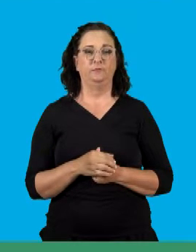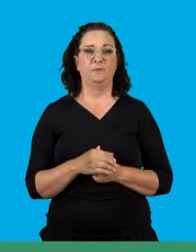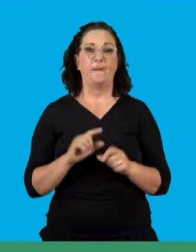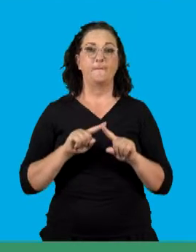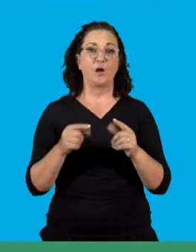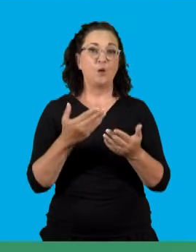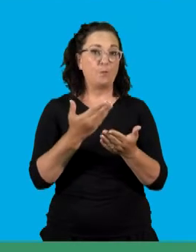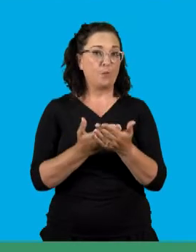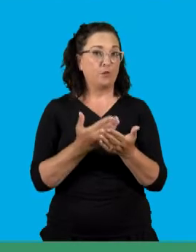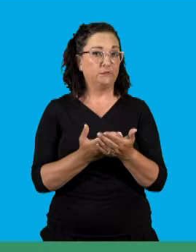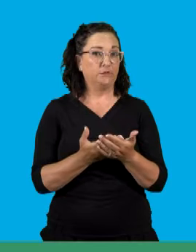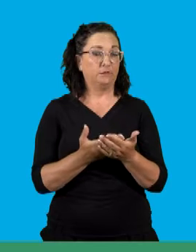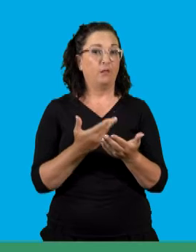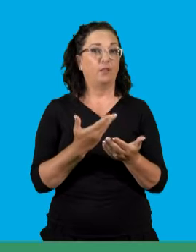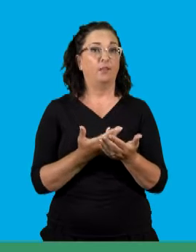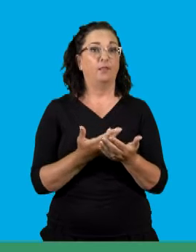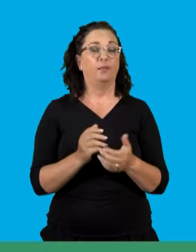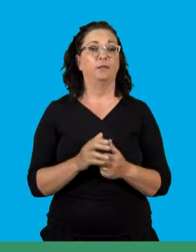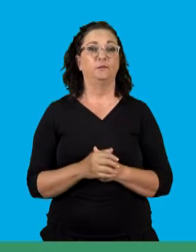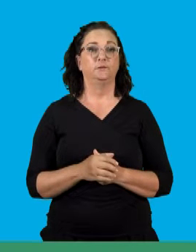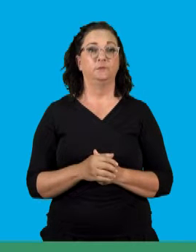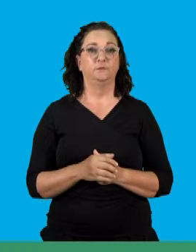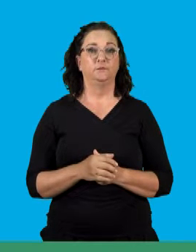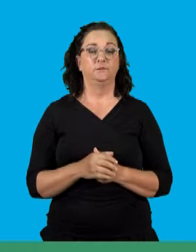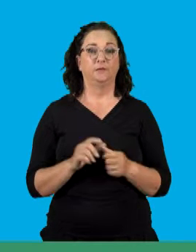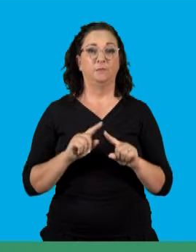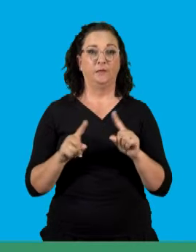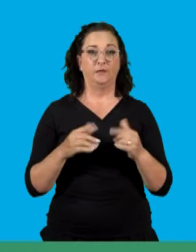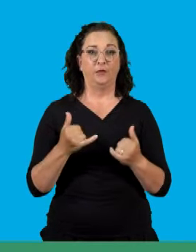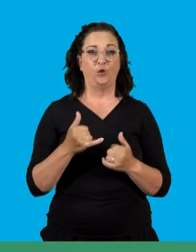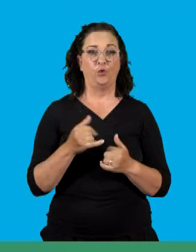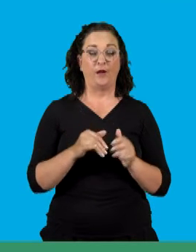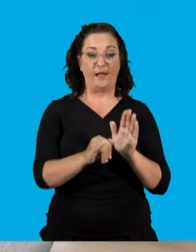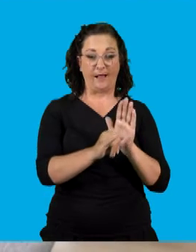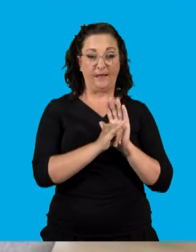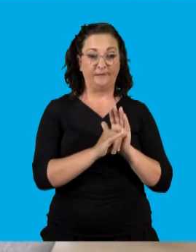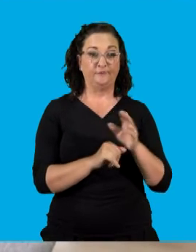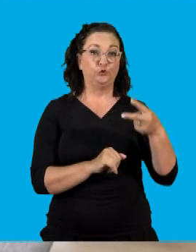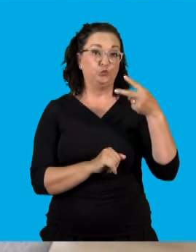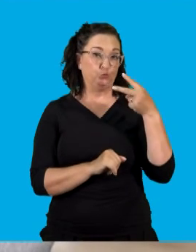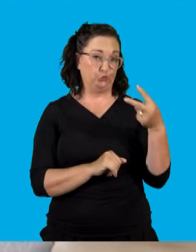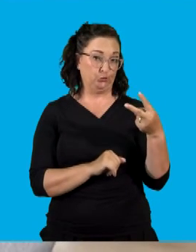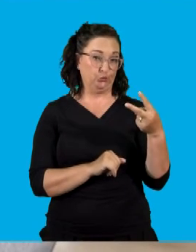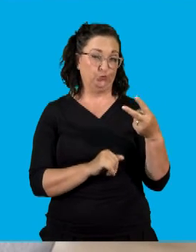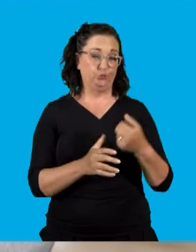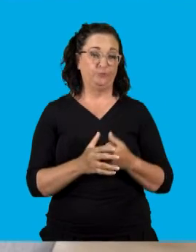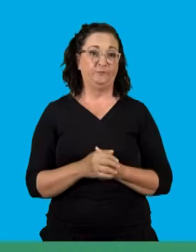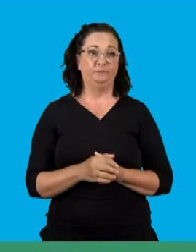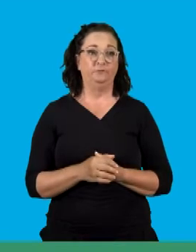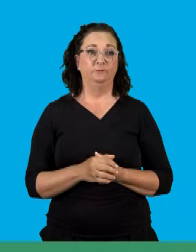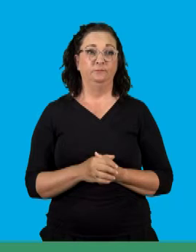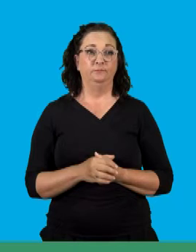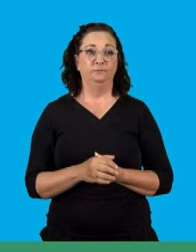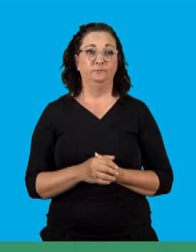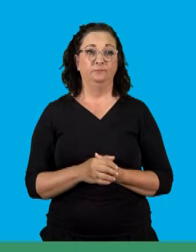her potential employees. Right, let's move on to the second one. Remember the question says identify 2.